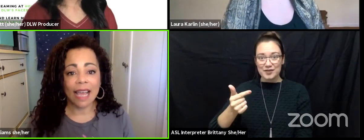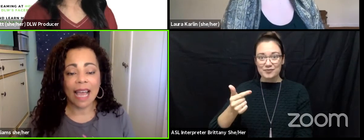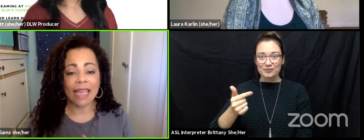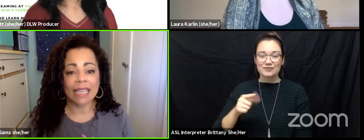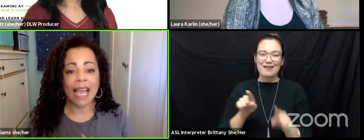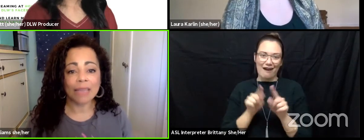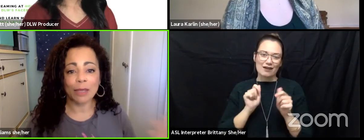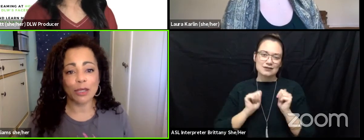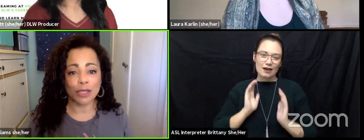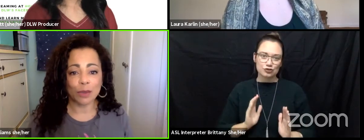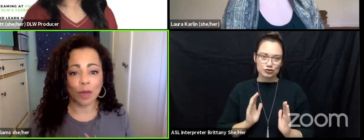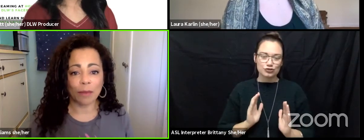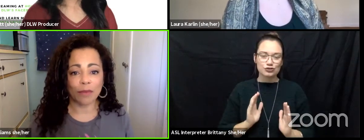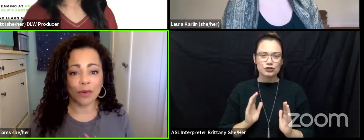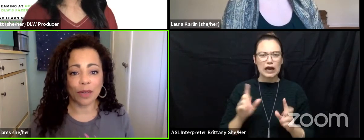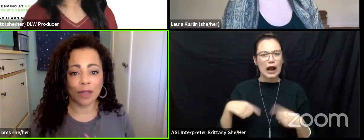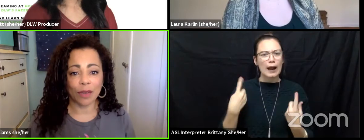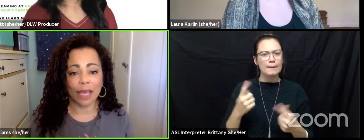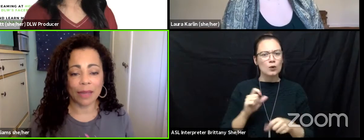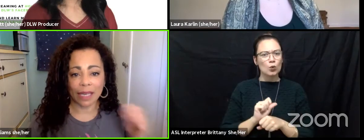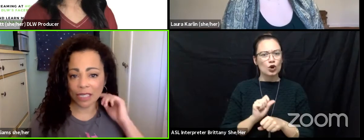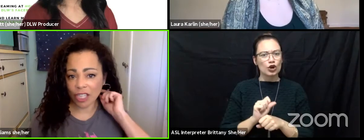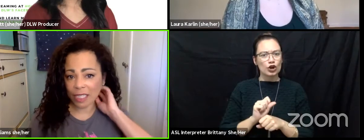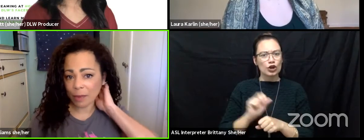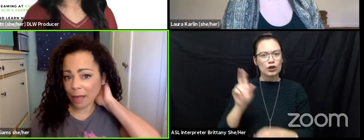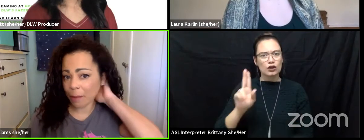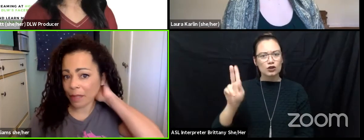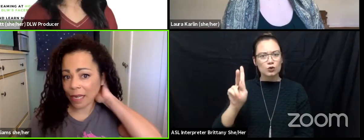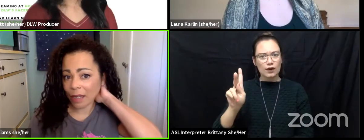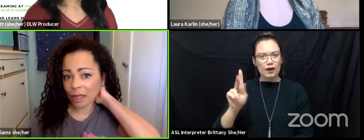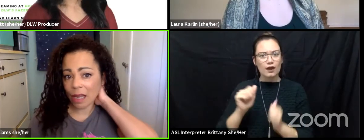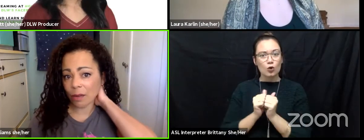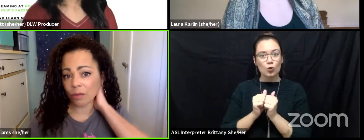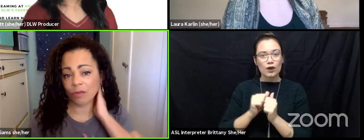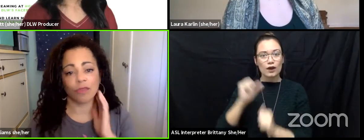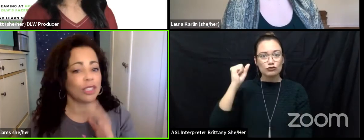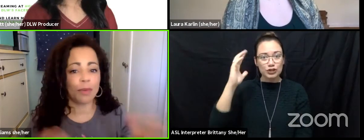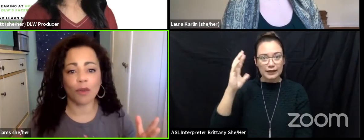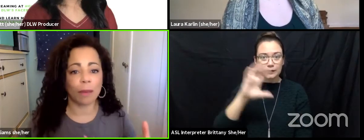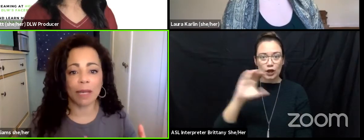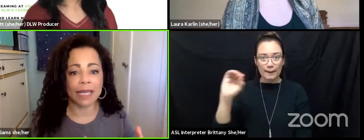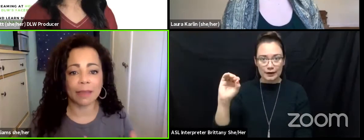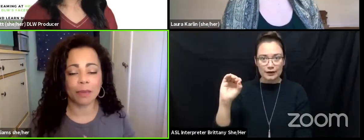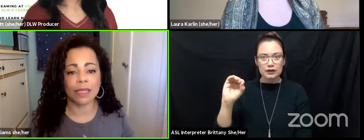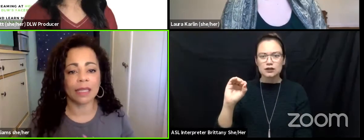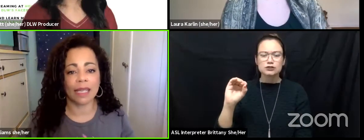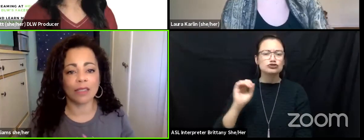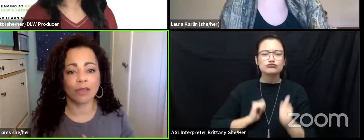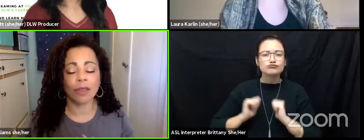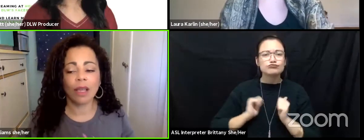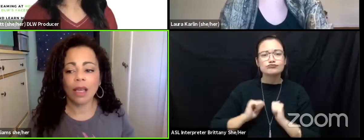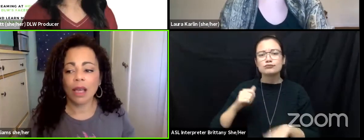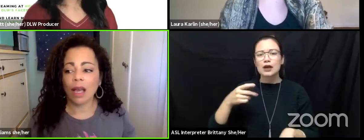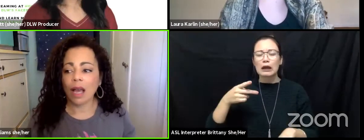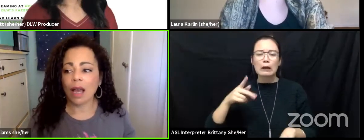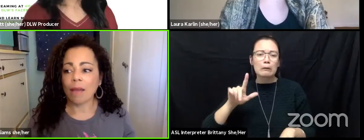actor. And I had been doing some work before in the UK with the English Shakespeare Company, just performing plays in prison, that's